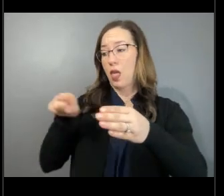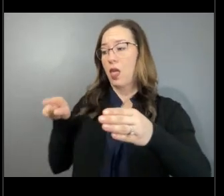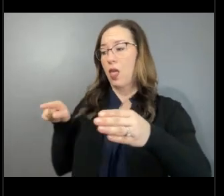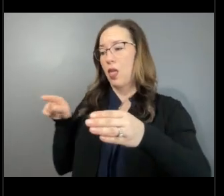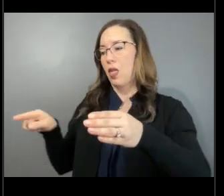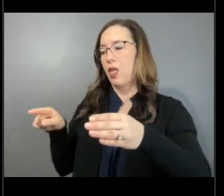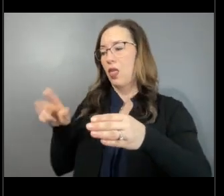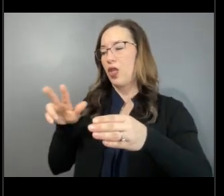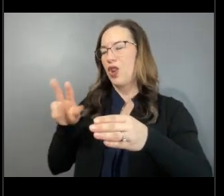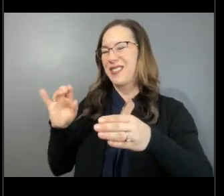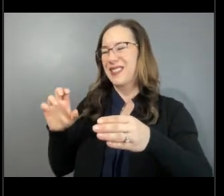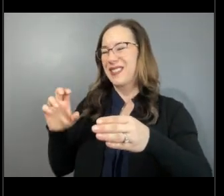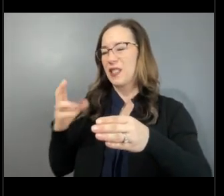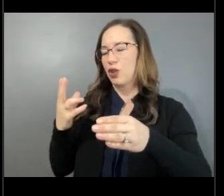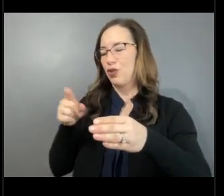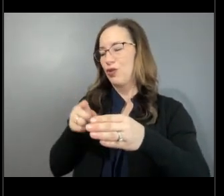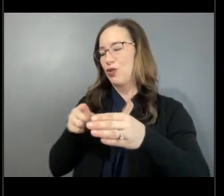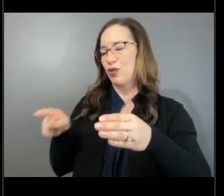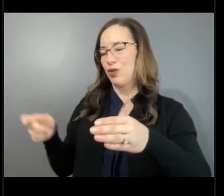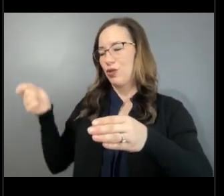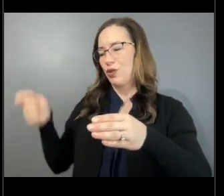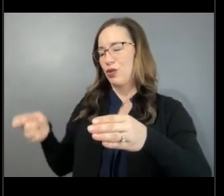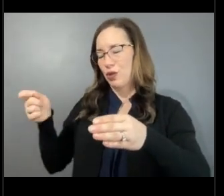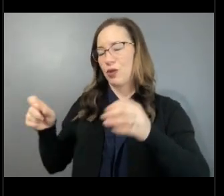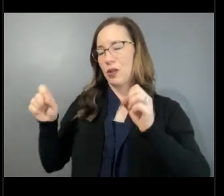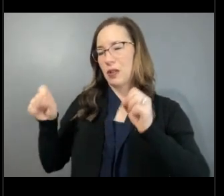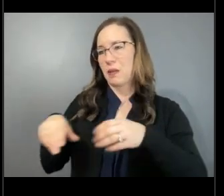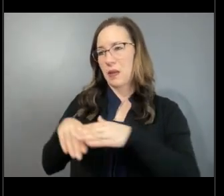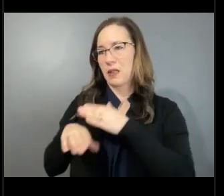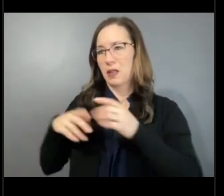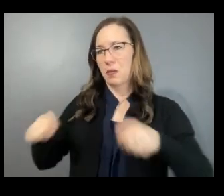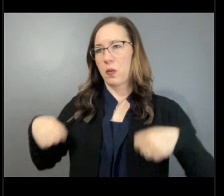a person using a wheelchair.